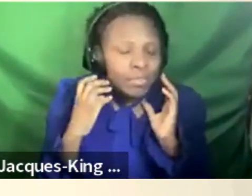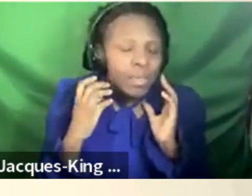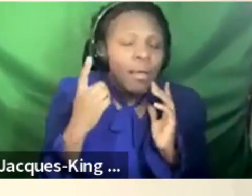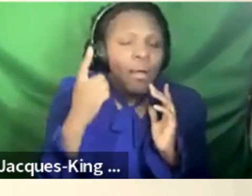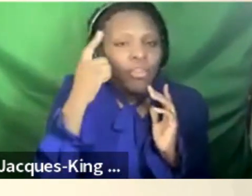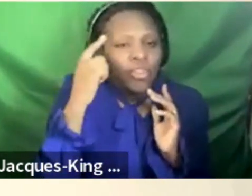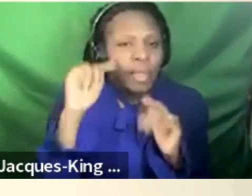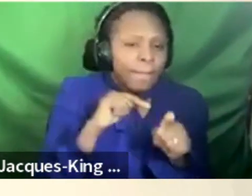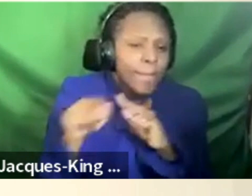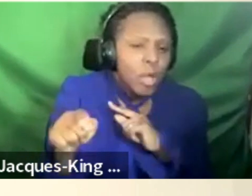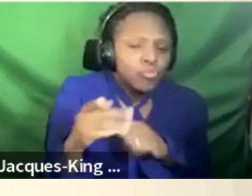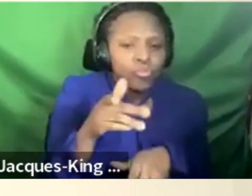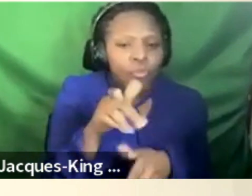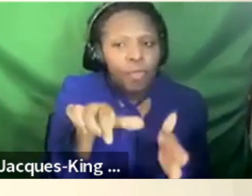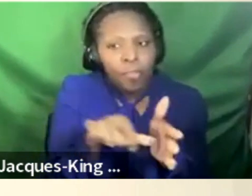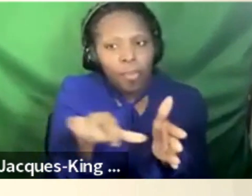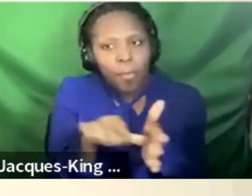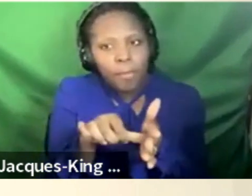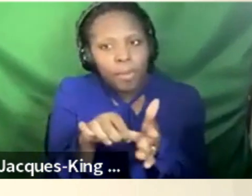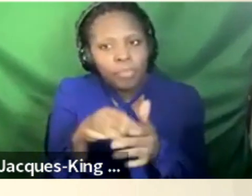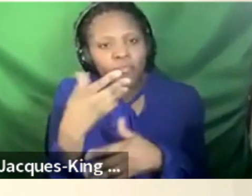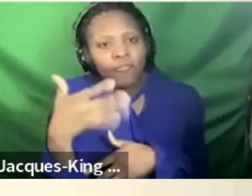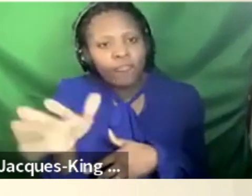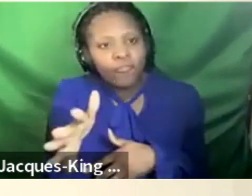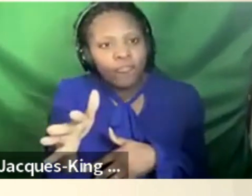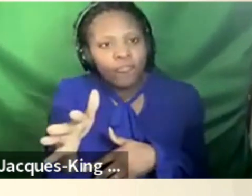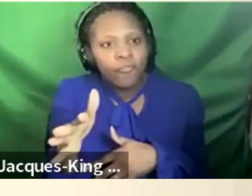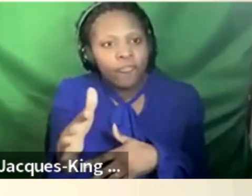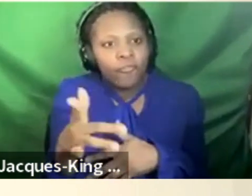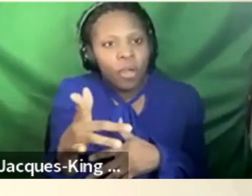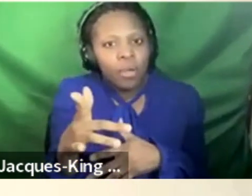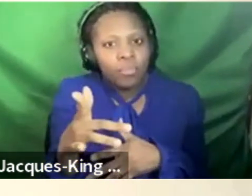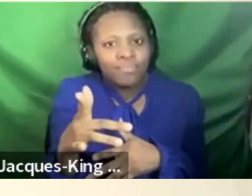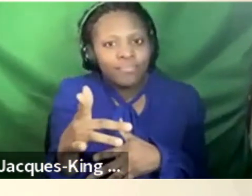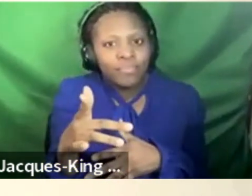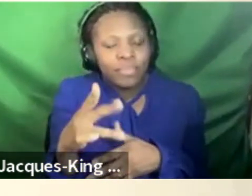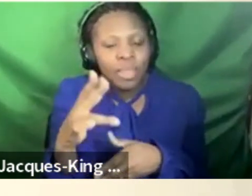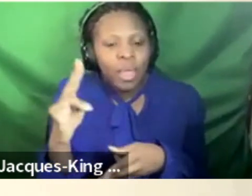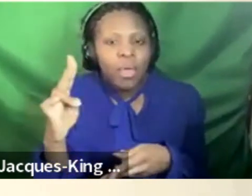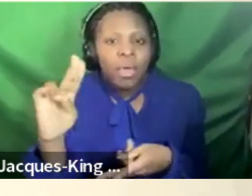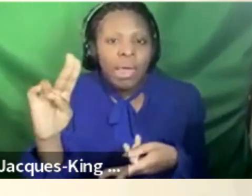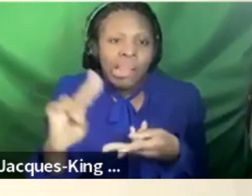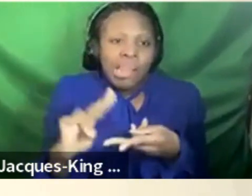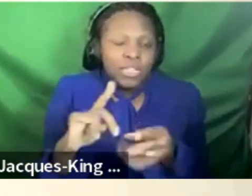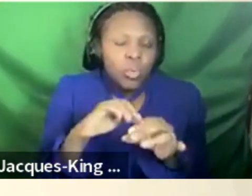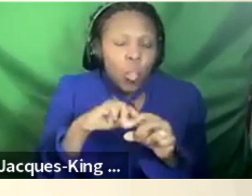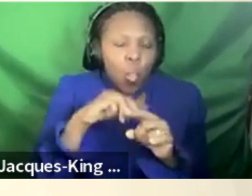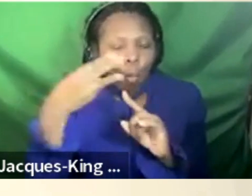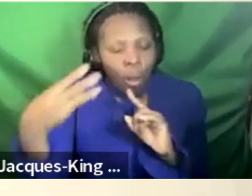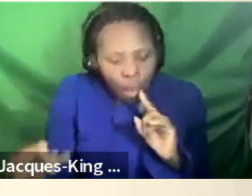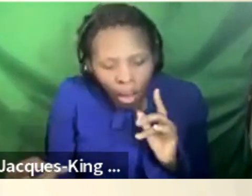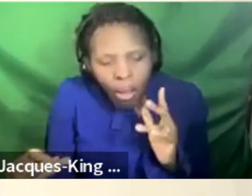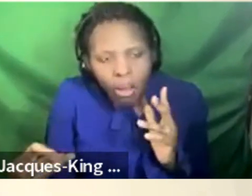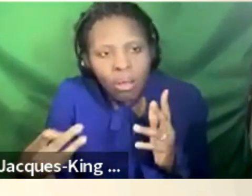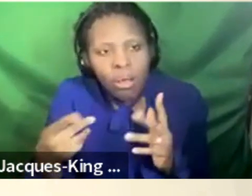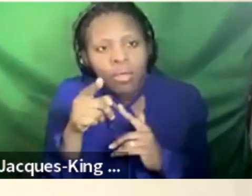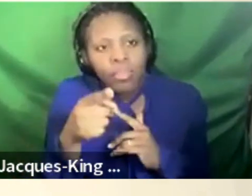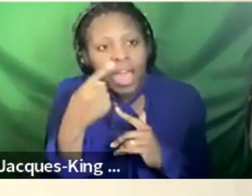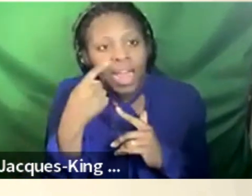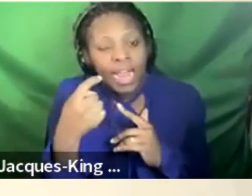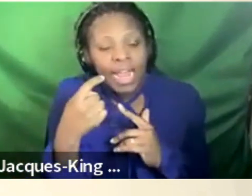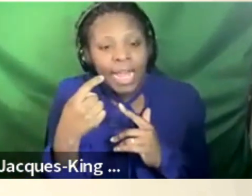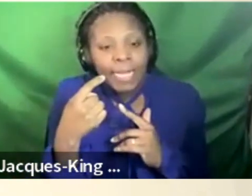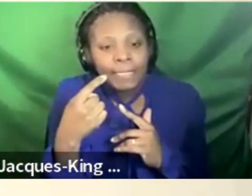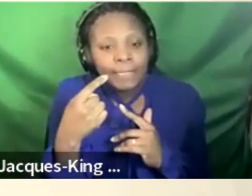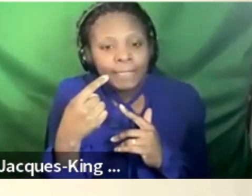that are to be solved. Because in Shakespeare, I think most of the problems come from a lack of queerness and that sort of